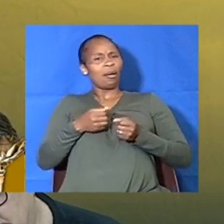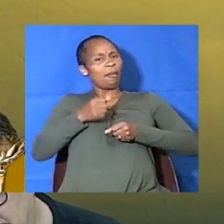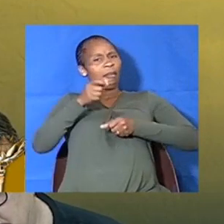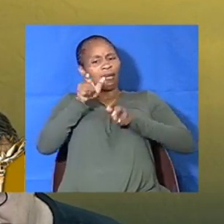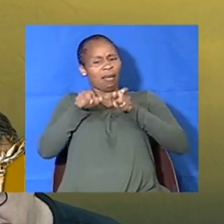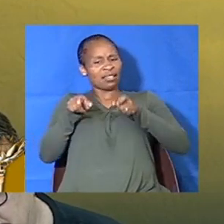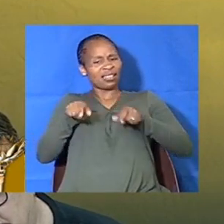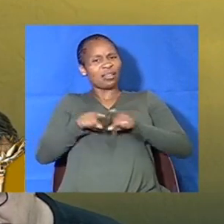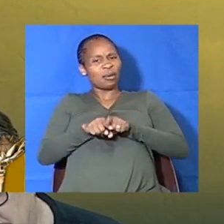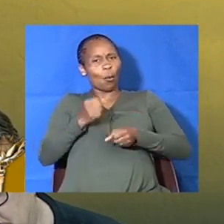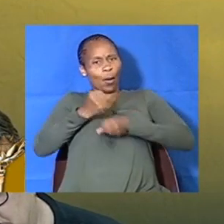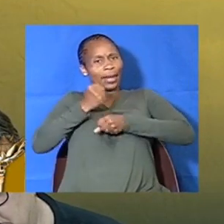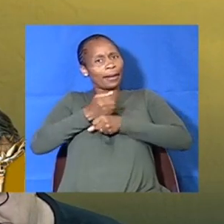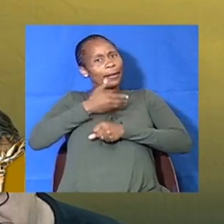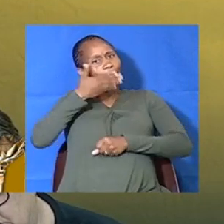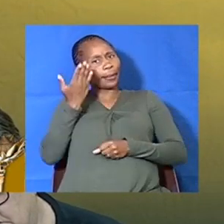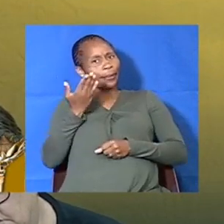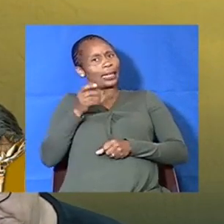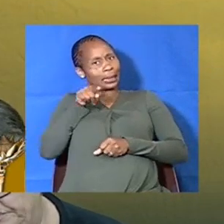this opportunity